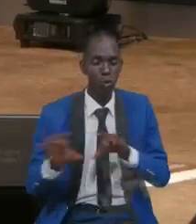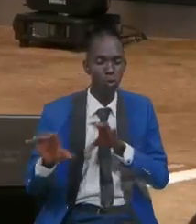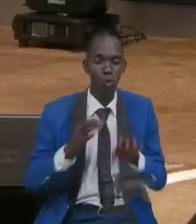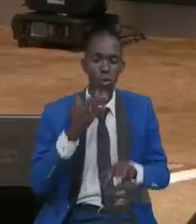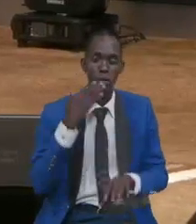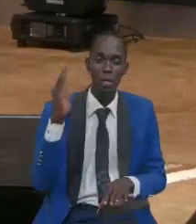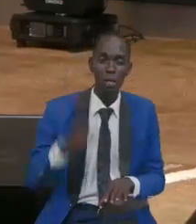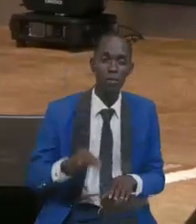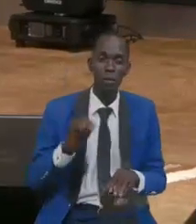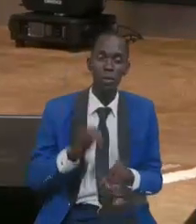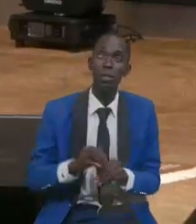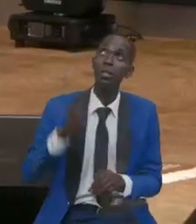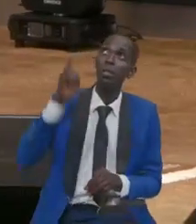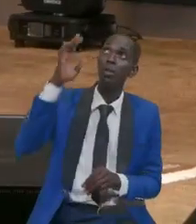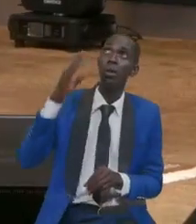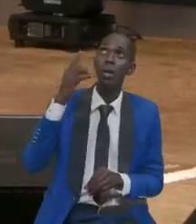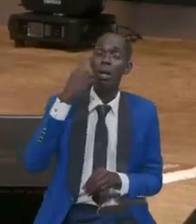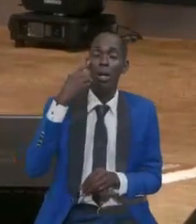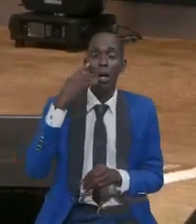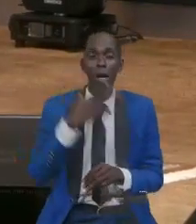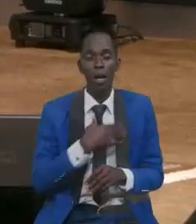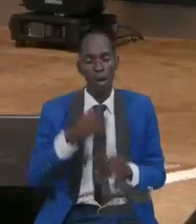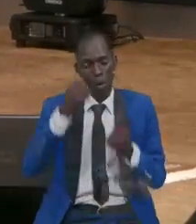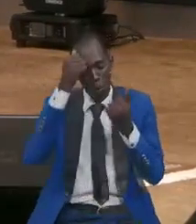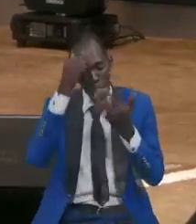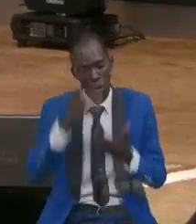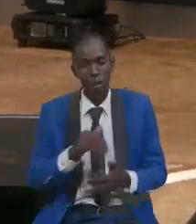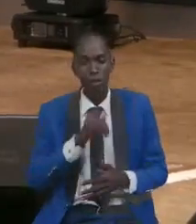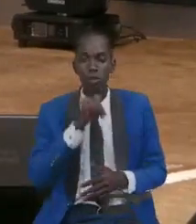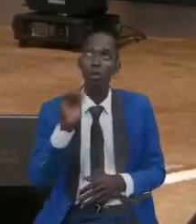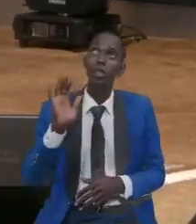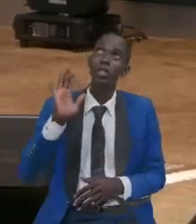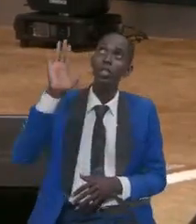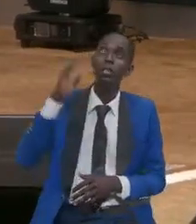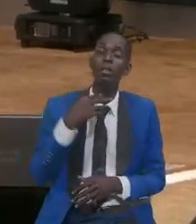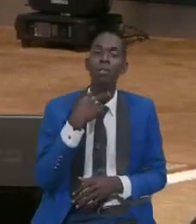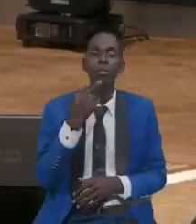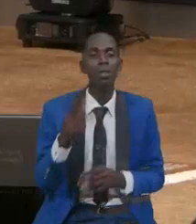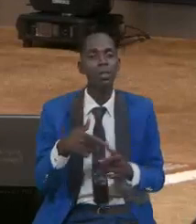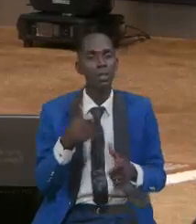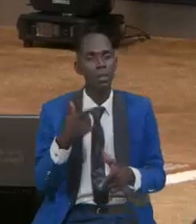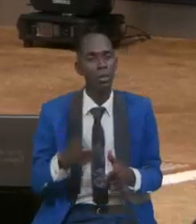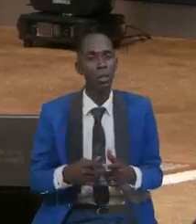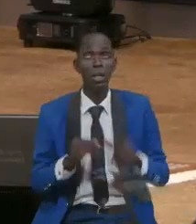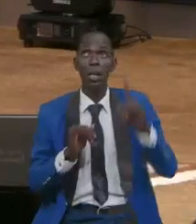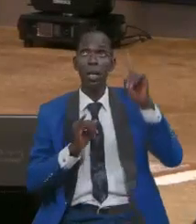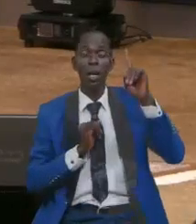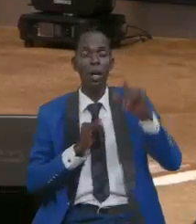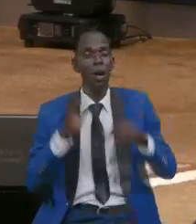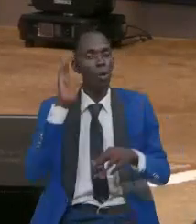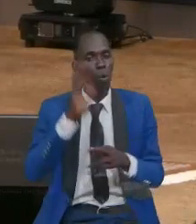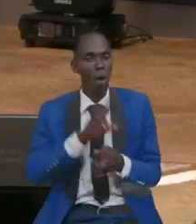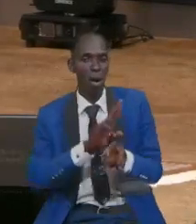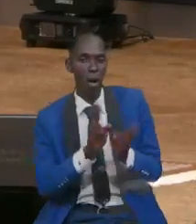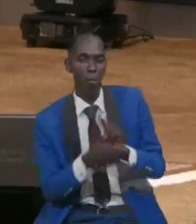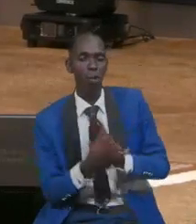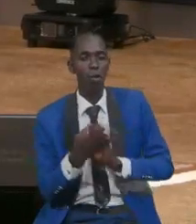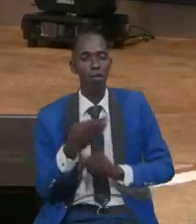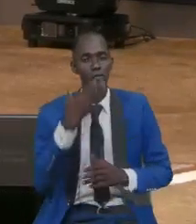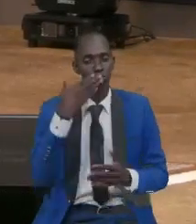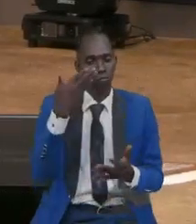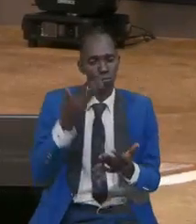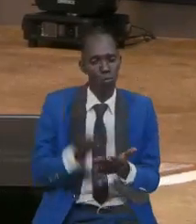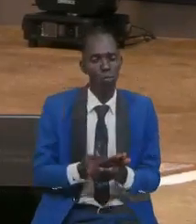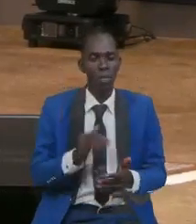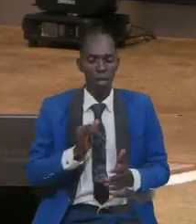it obey not my voice, then I will repent of the good wherewith